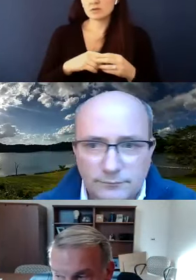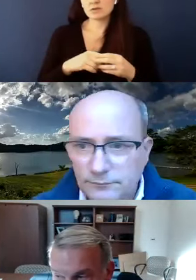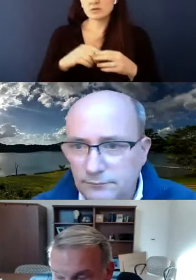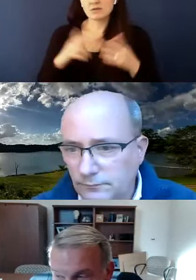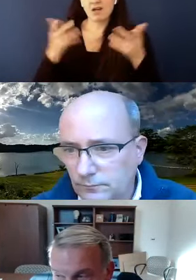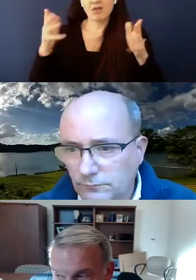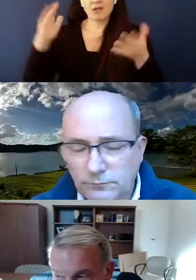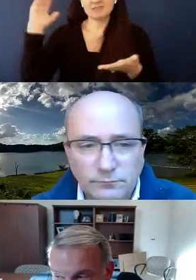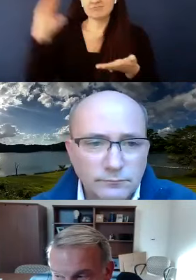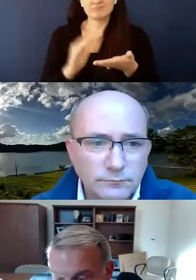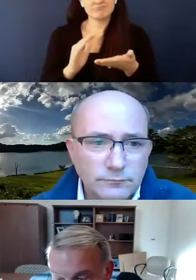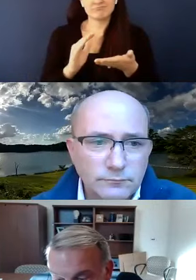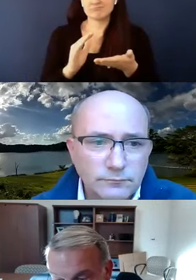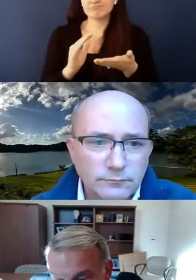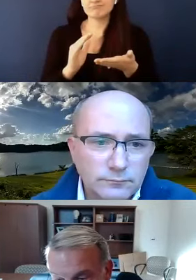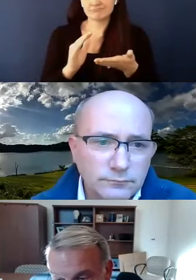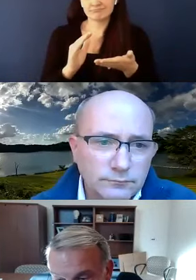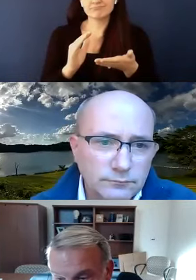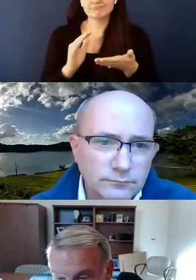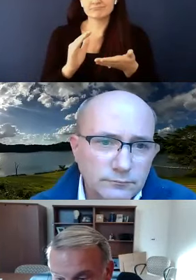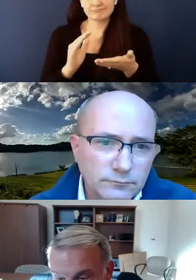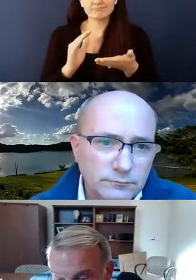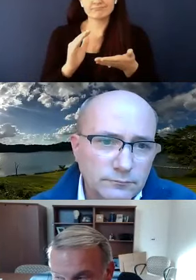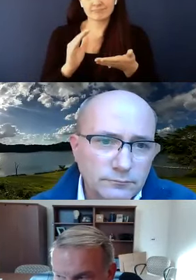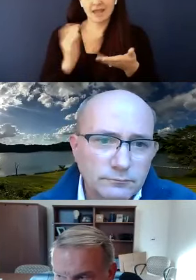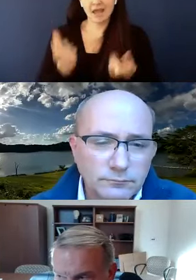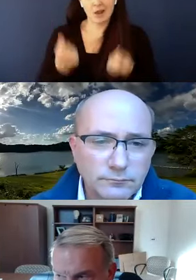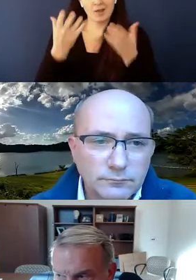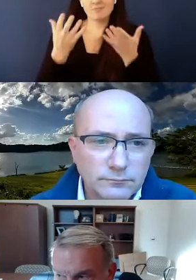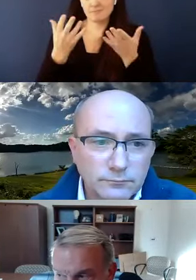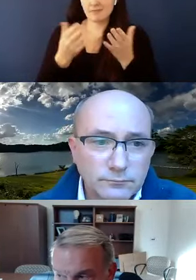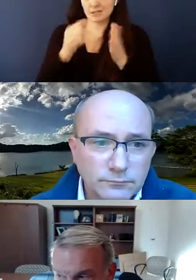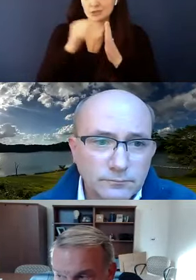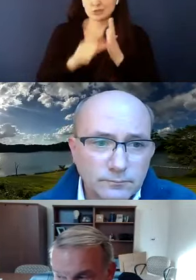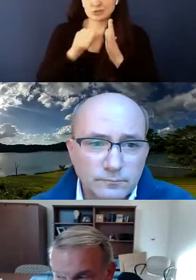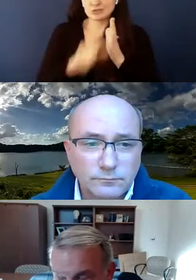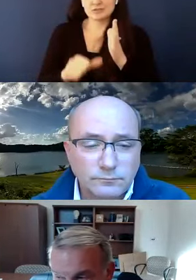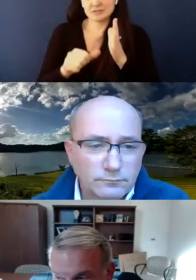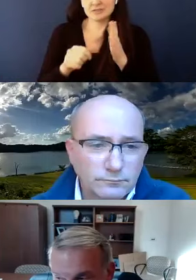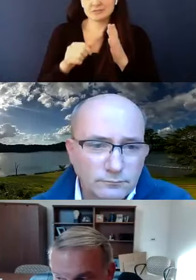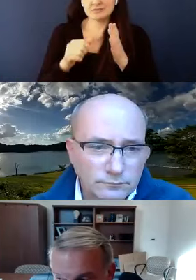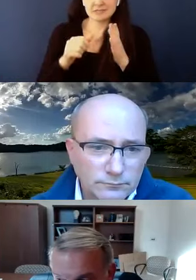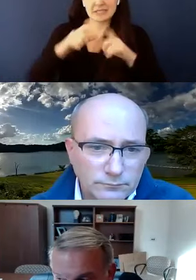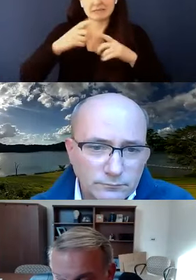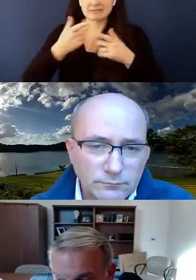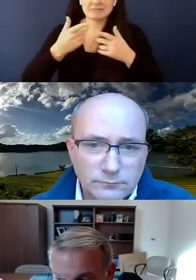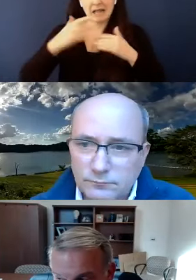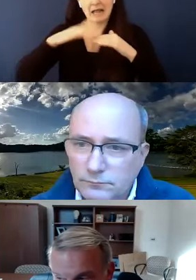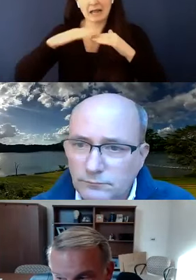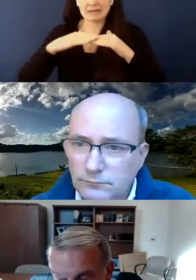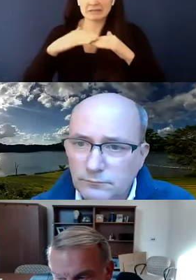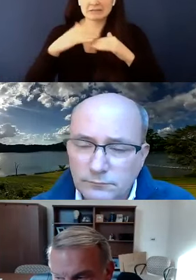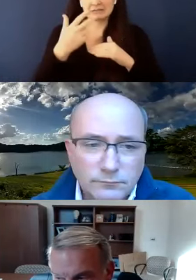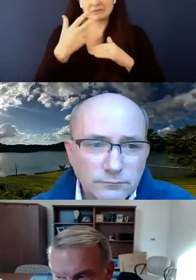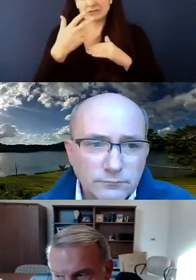back a lot of our scheduled activity, at least 3 or 4 cases Wednesday, Thursday, and Friday, and we'll